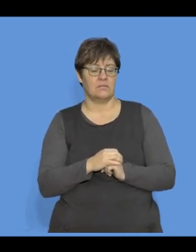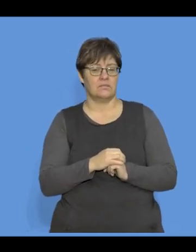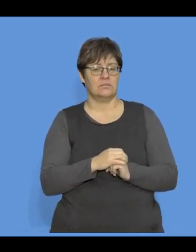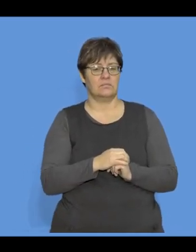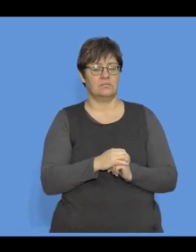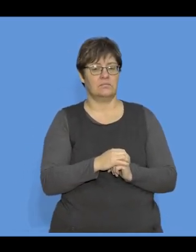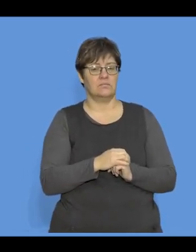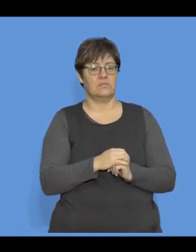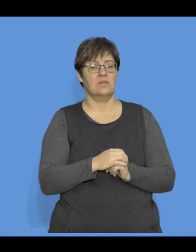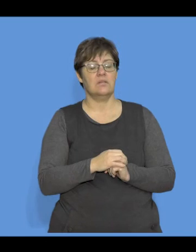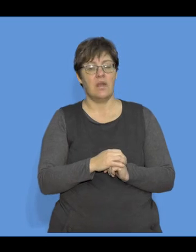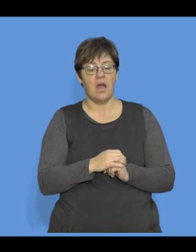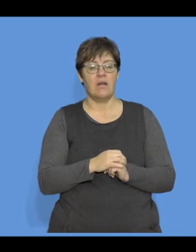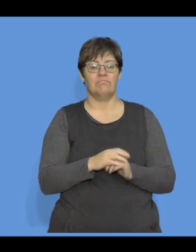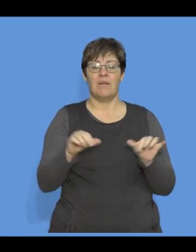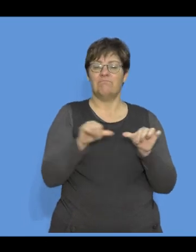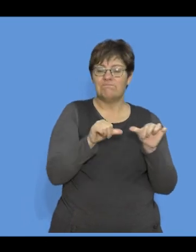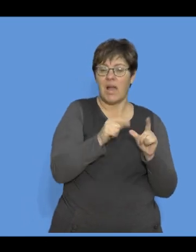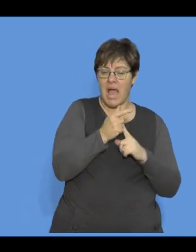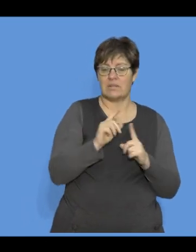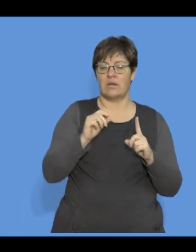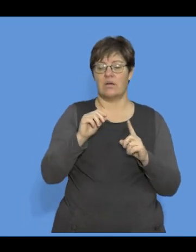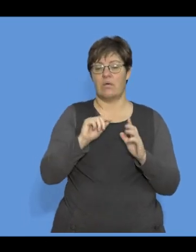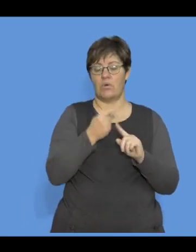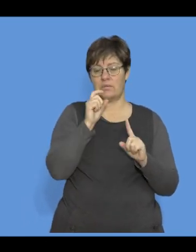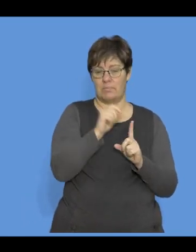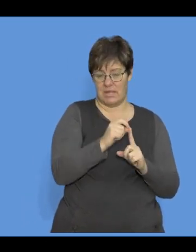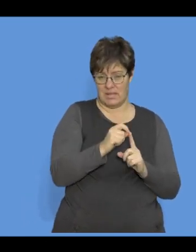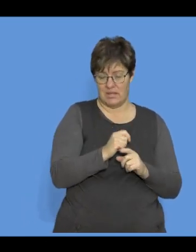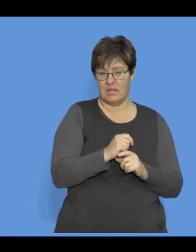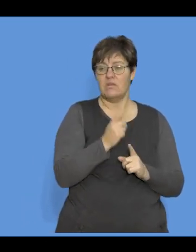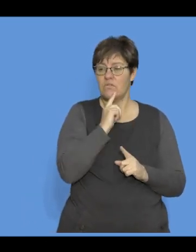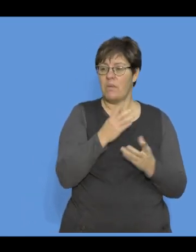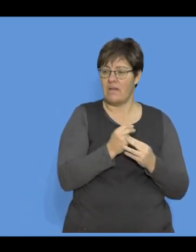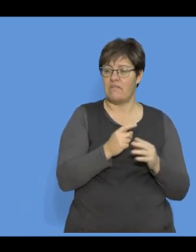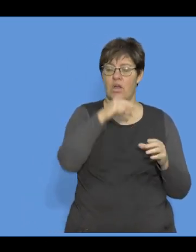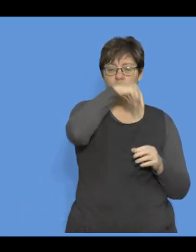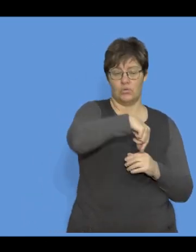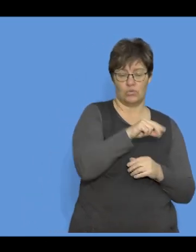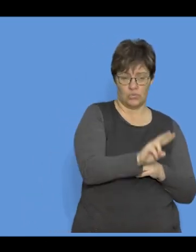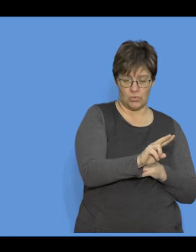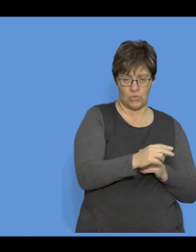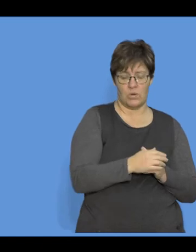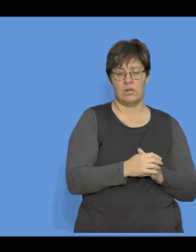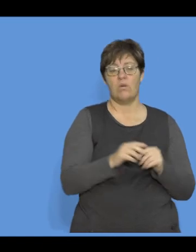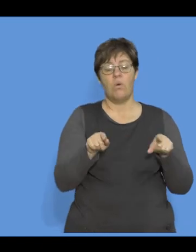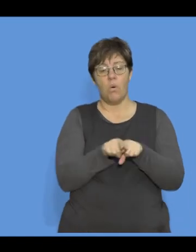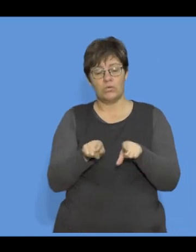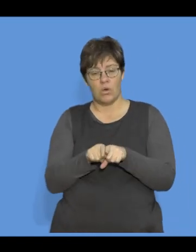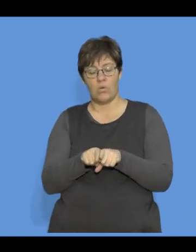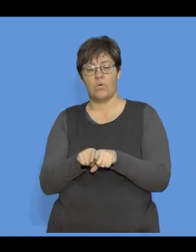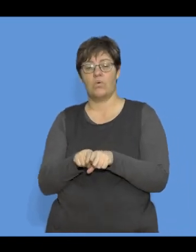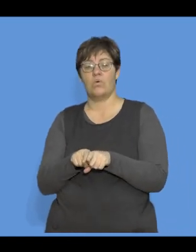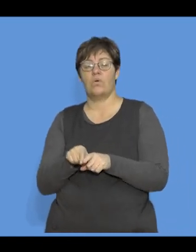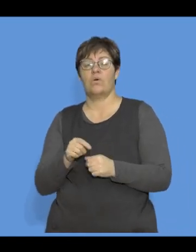field at point P, you're going to have a contribution from Q2, and you're going to have a contribution